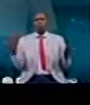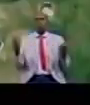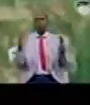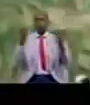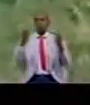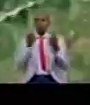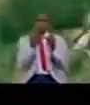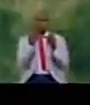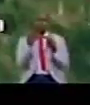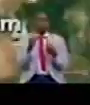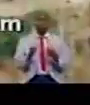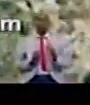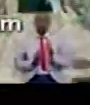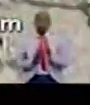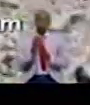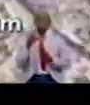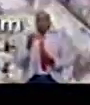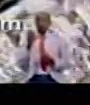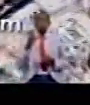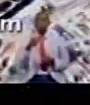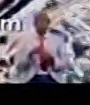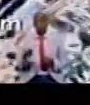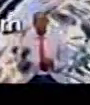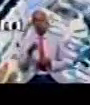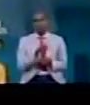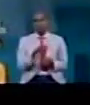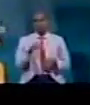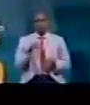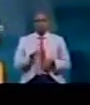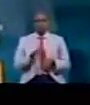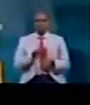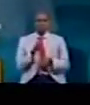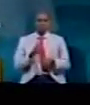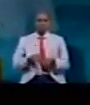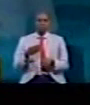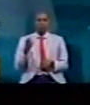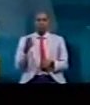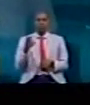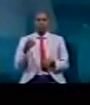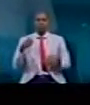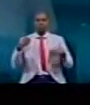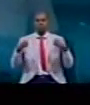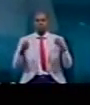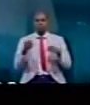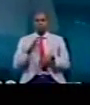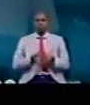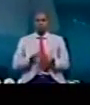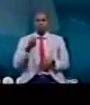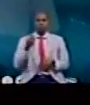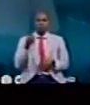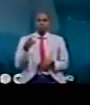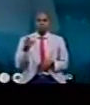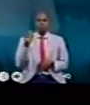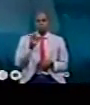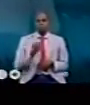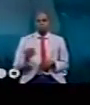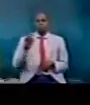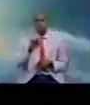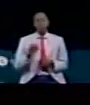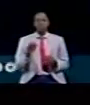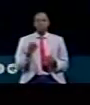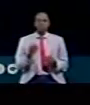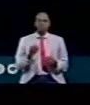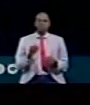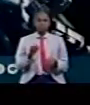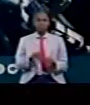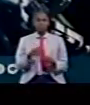from internet danger, from foster danger, from your own danger. In the name of Jesus,